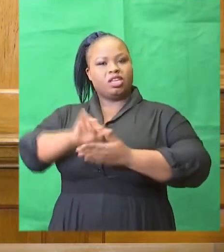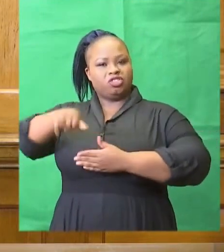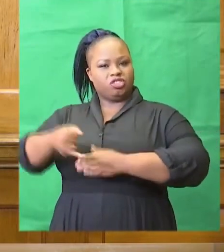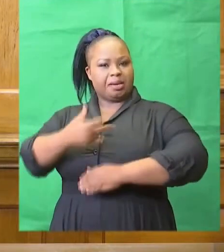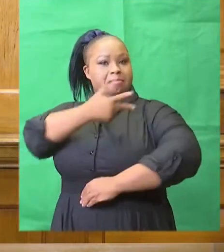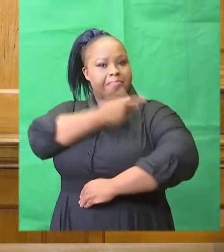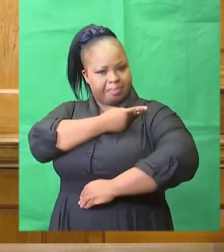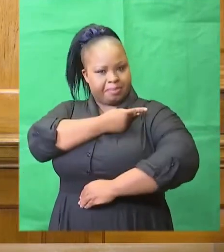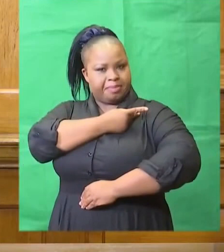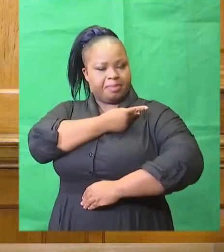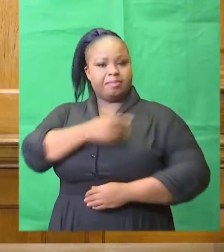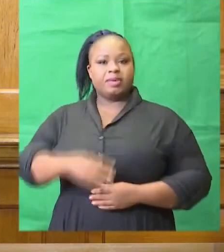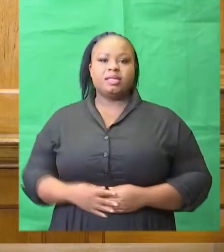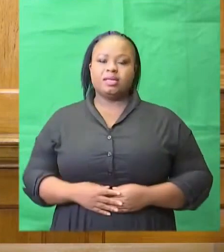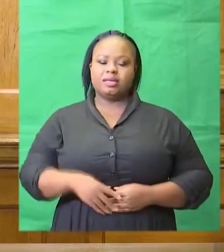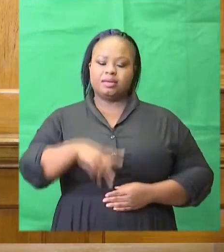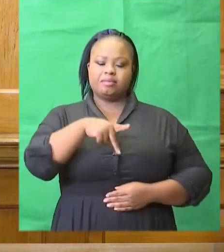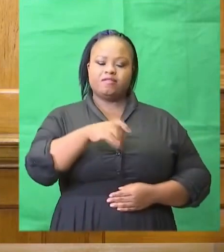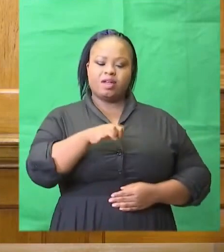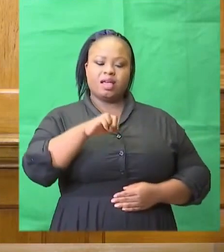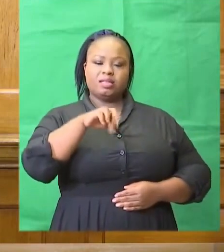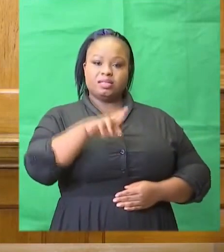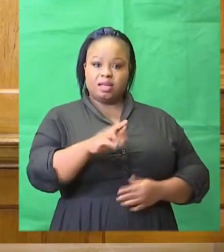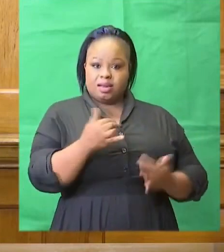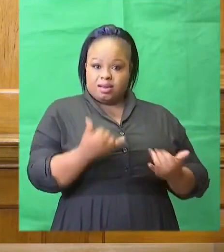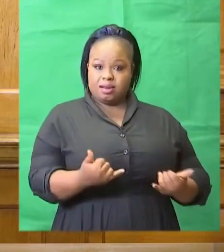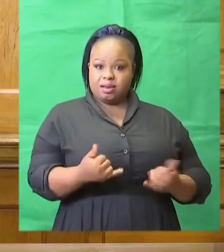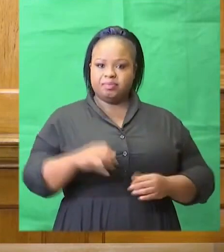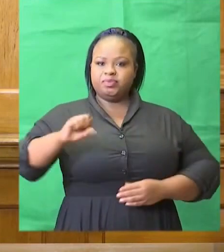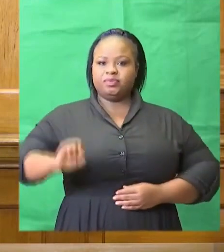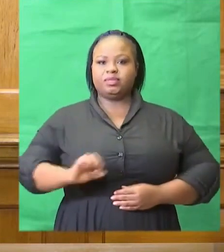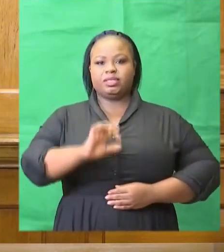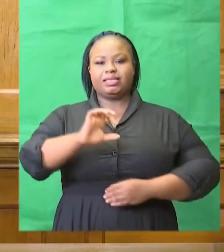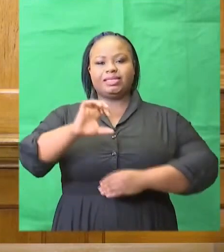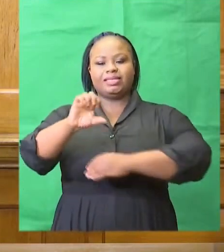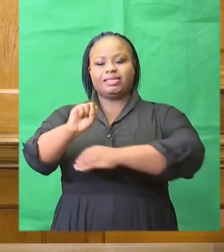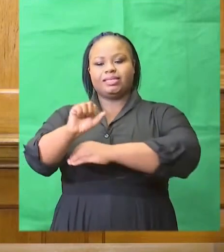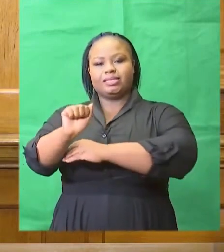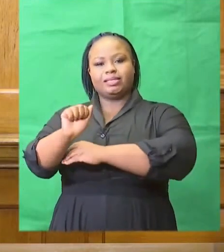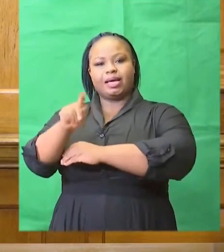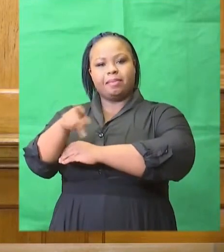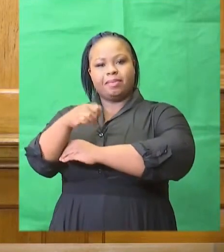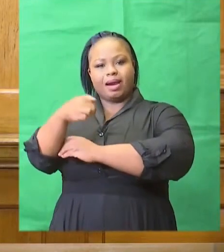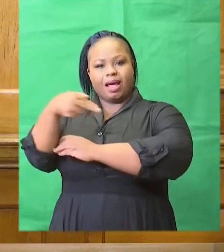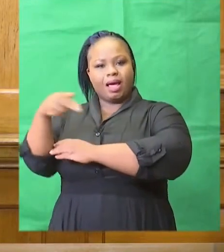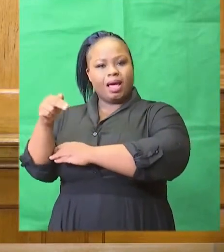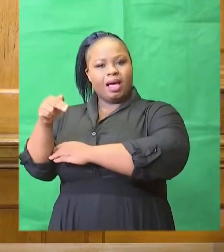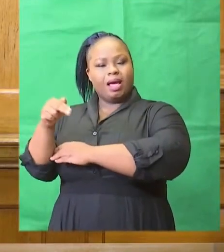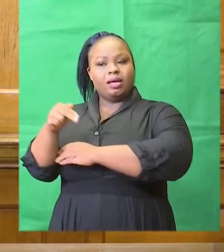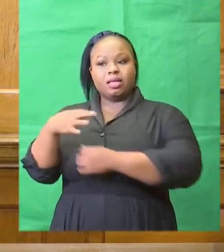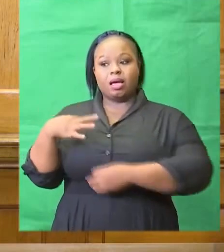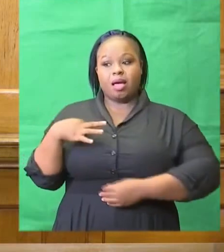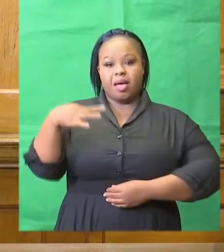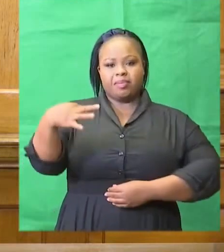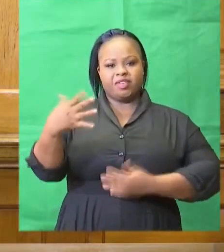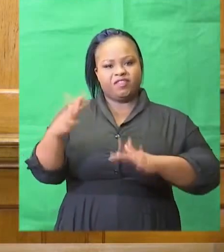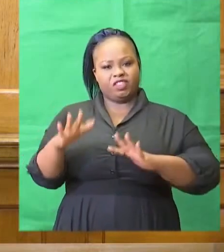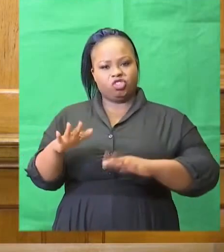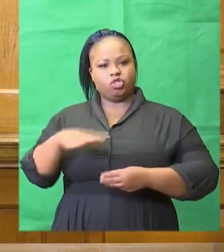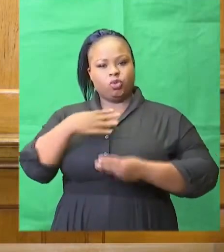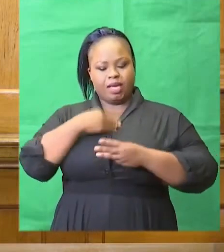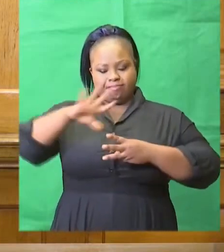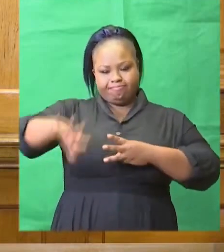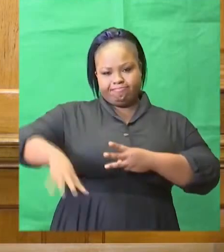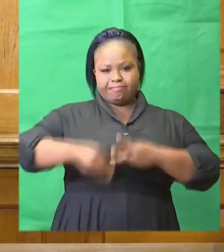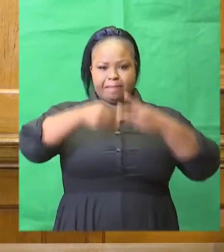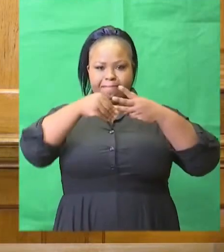Pfizer has filed an application to the South African Health Products Regulatory Authority for a third dose